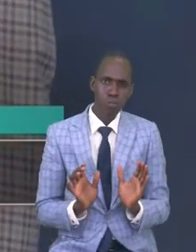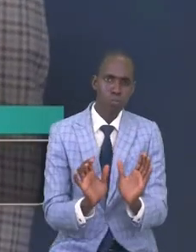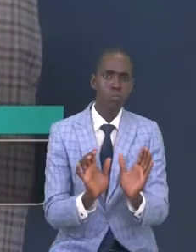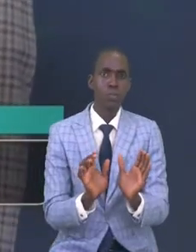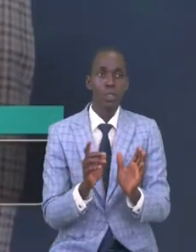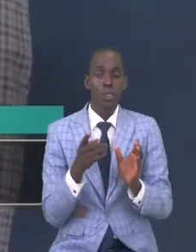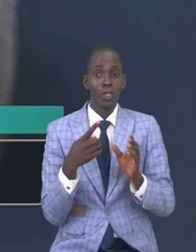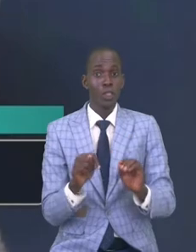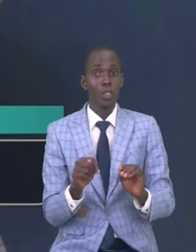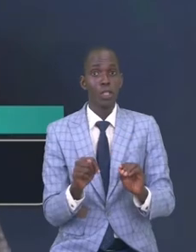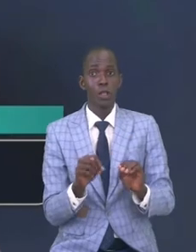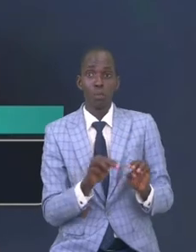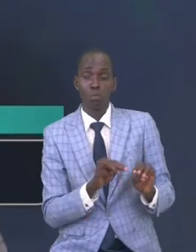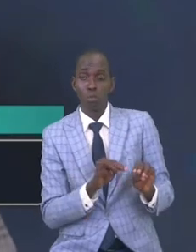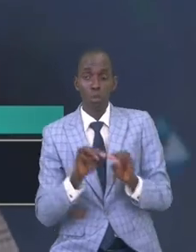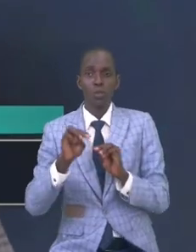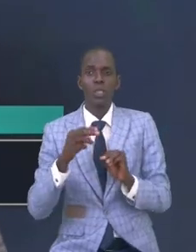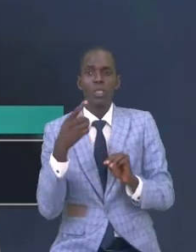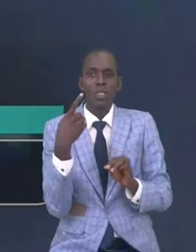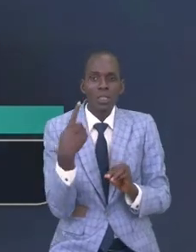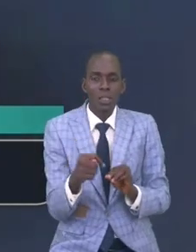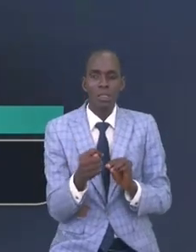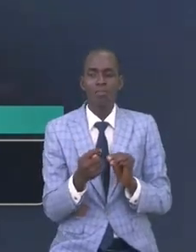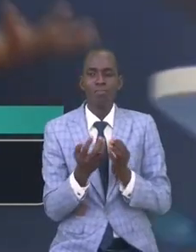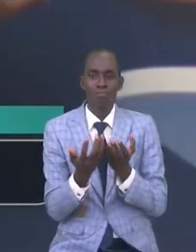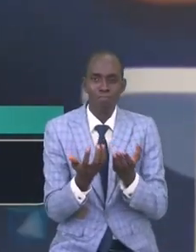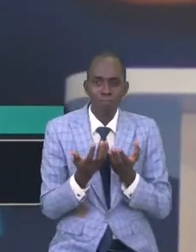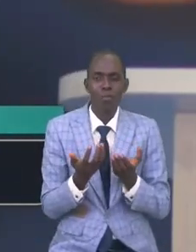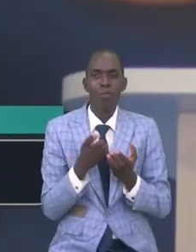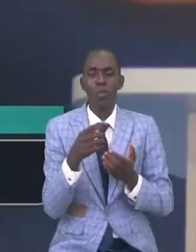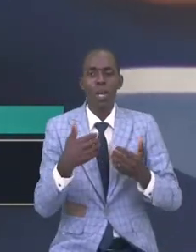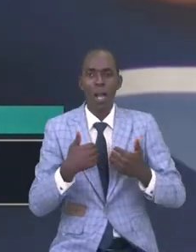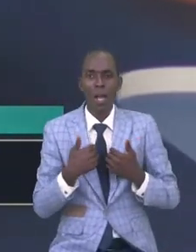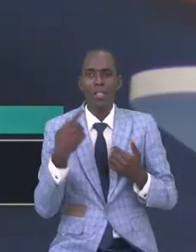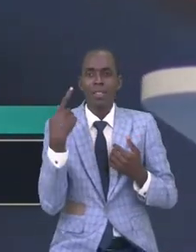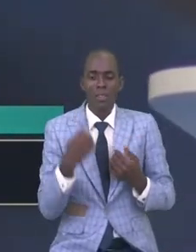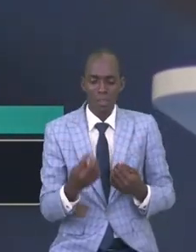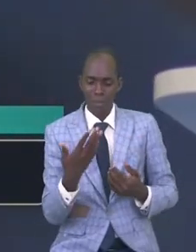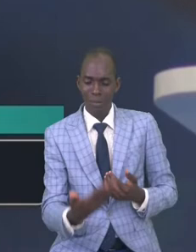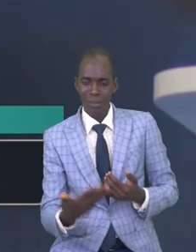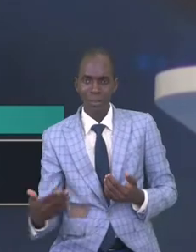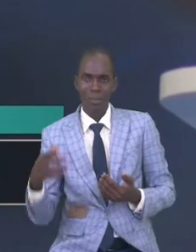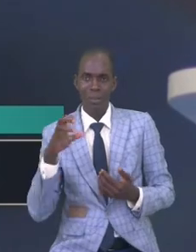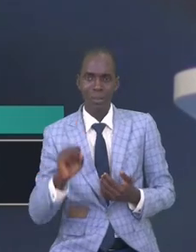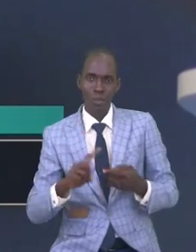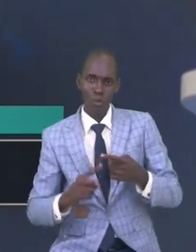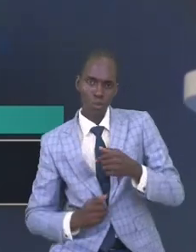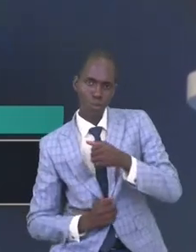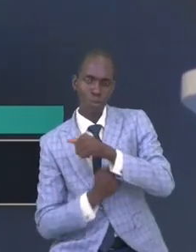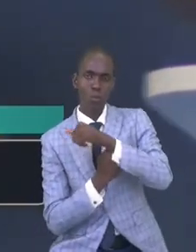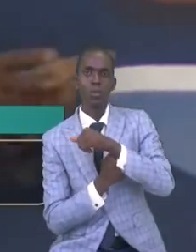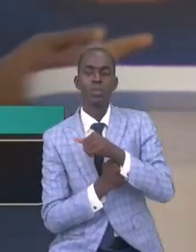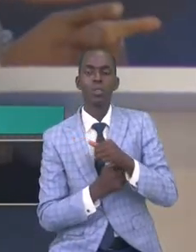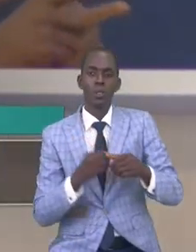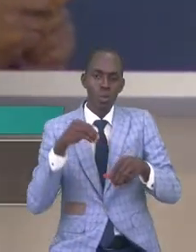the vision. You have the desire. You have the resources. You have the drive